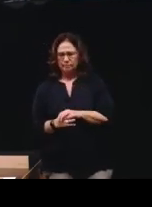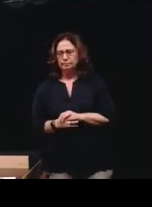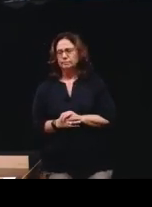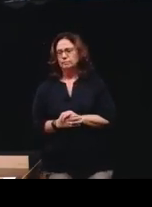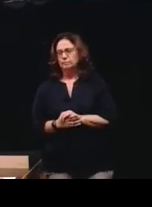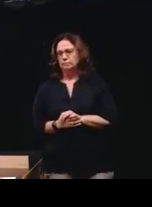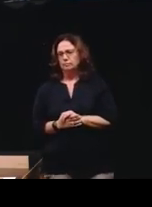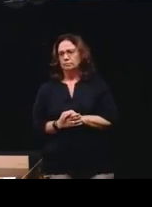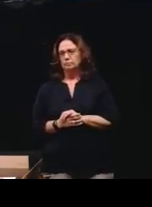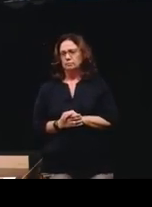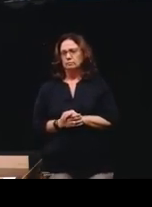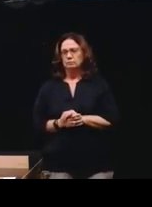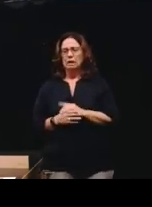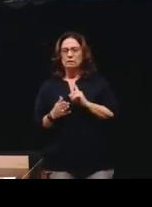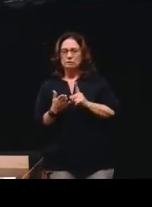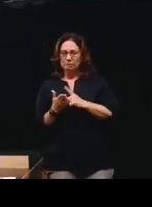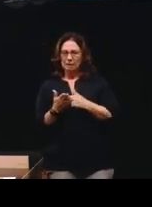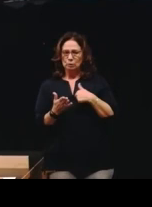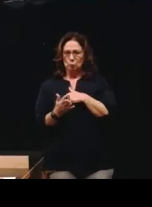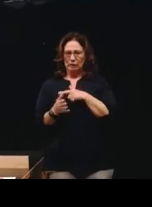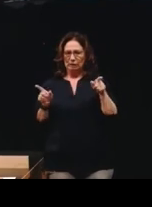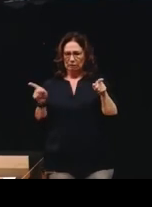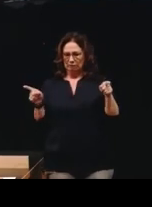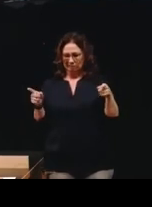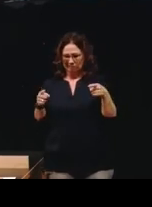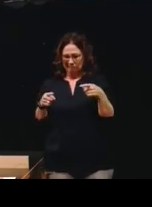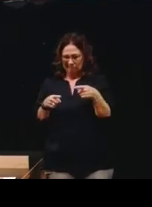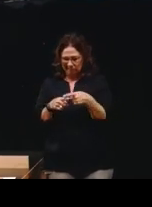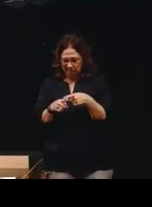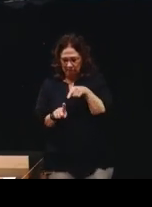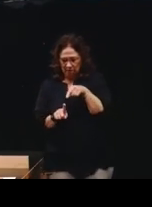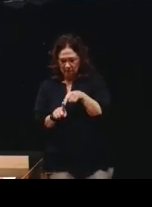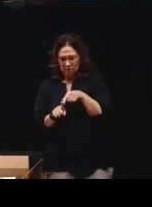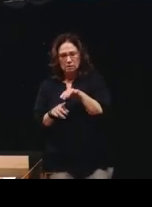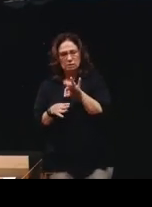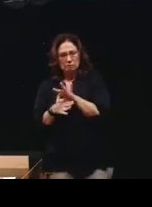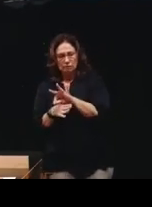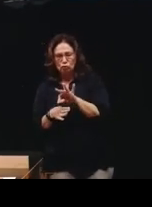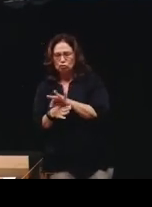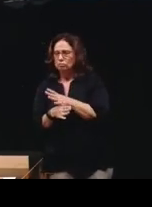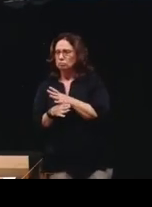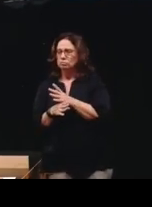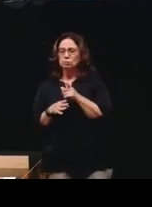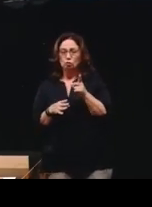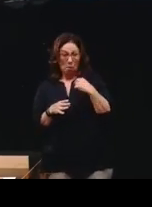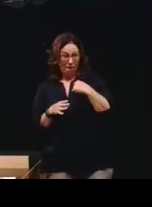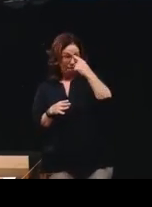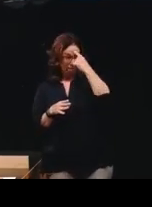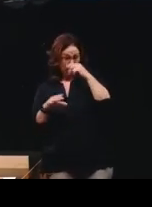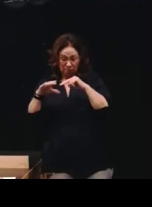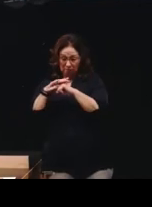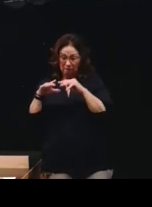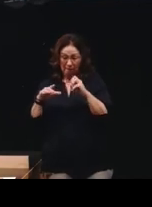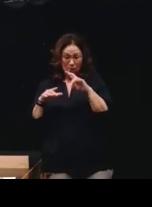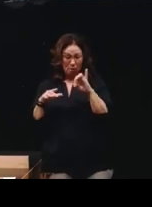Sometimes we use these kinds of explanations such as, you've had a brain MRI, you've had other workup. The hardware